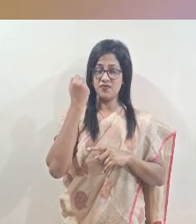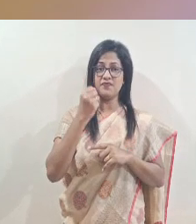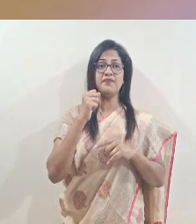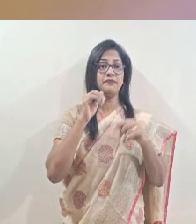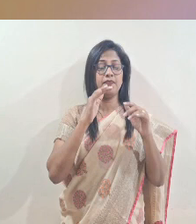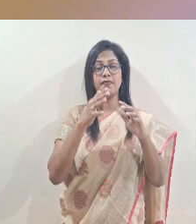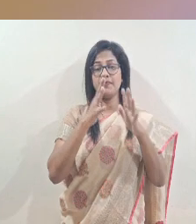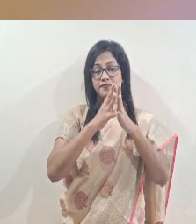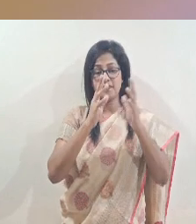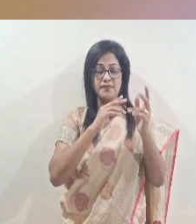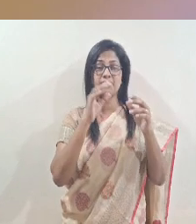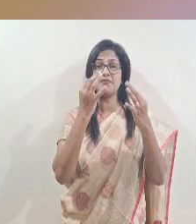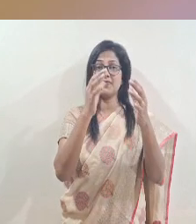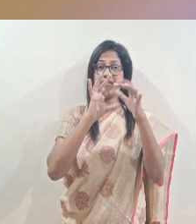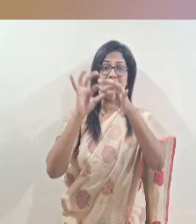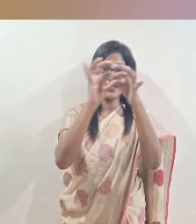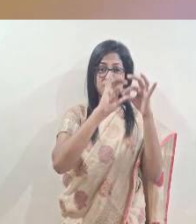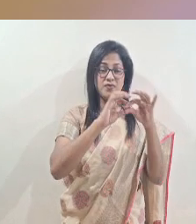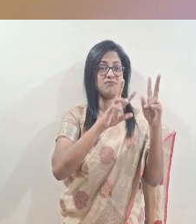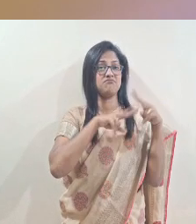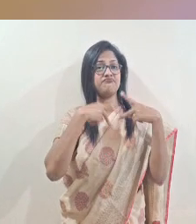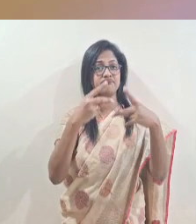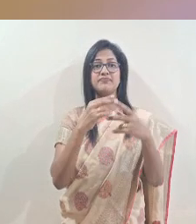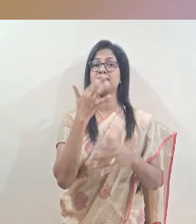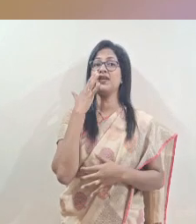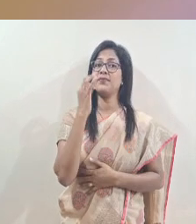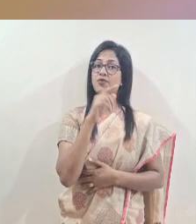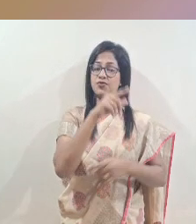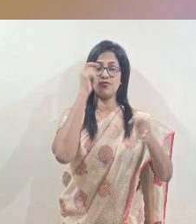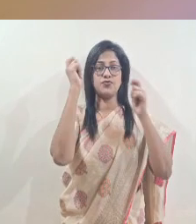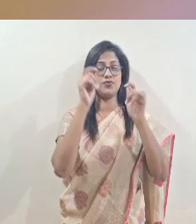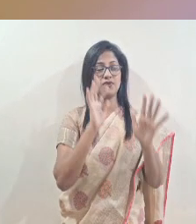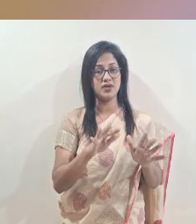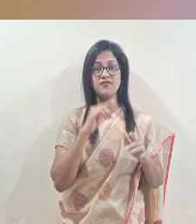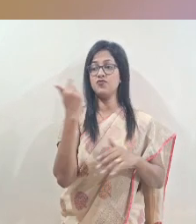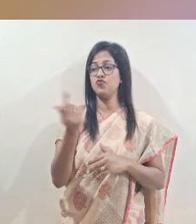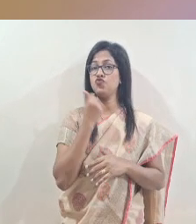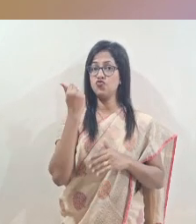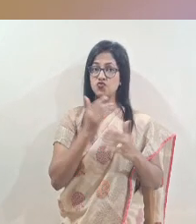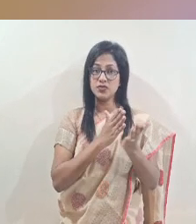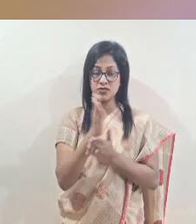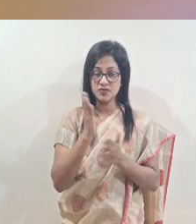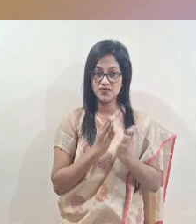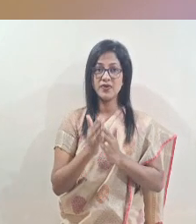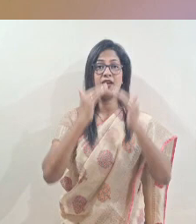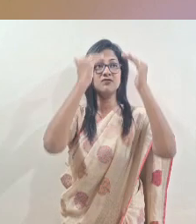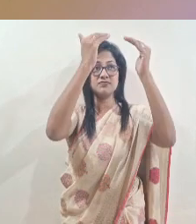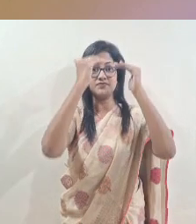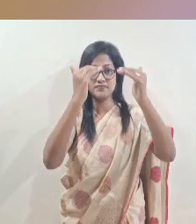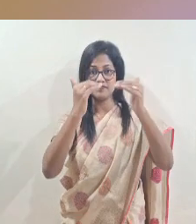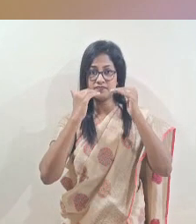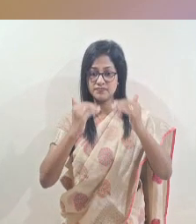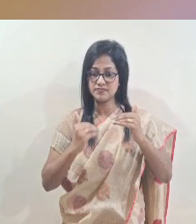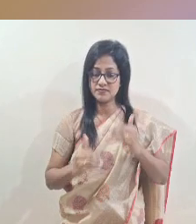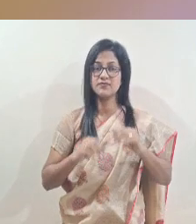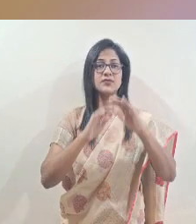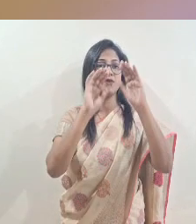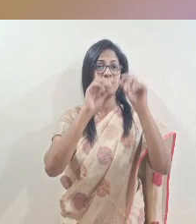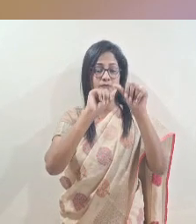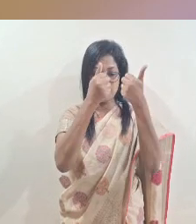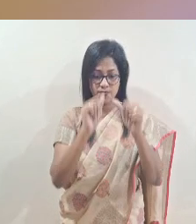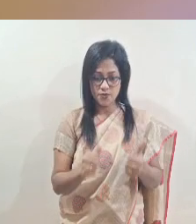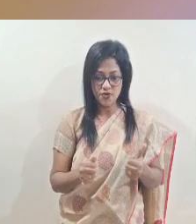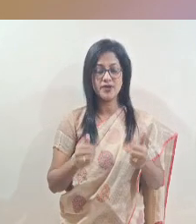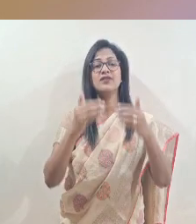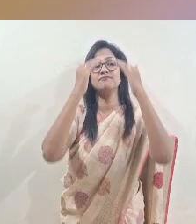contributors to network resilience. And there have been different optimization approaches or hierarchical Bayesian models, and as well as